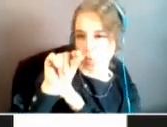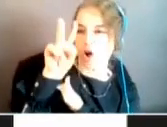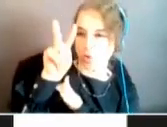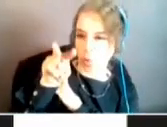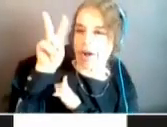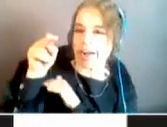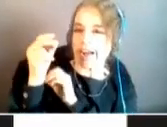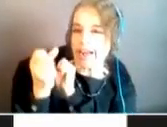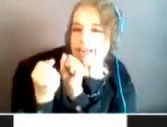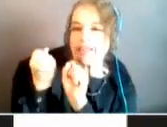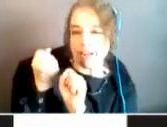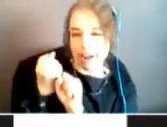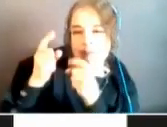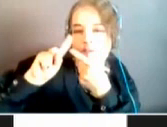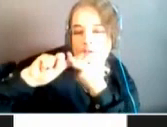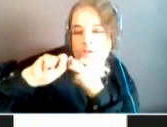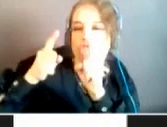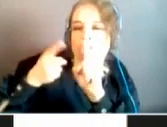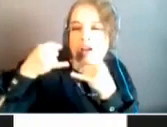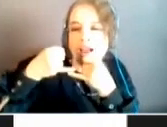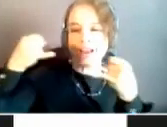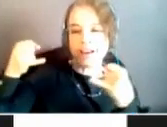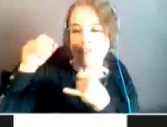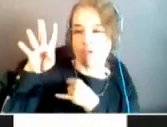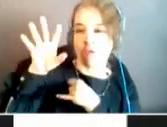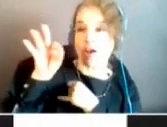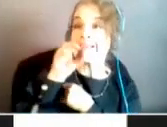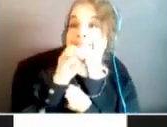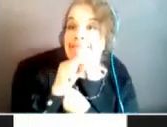2022, Friendship Line is going to be 49 years